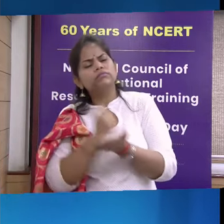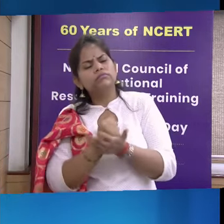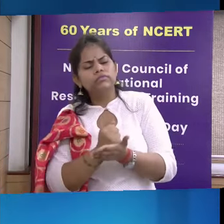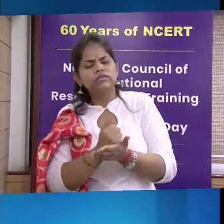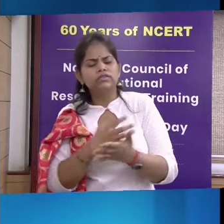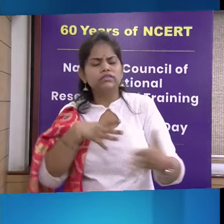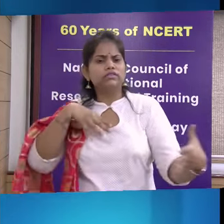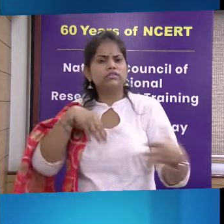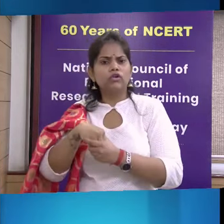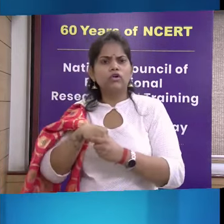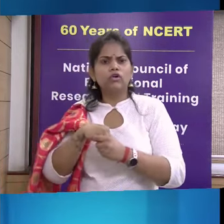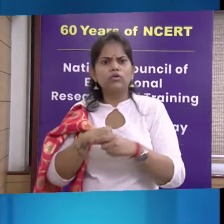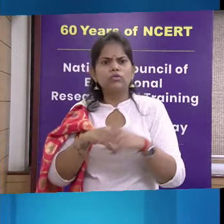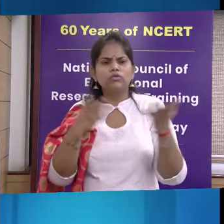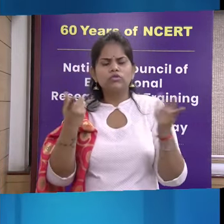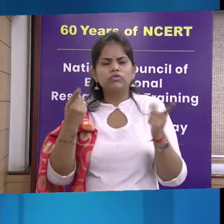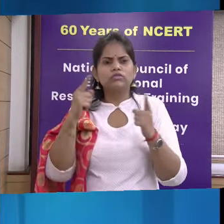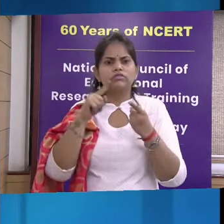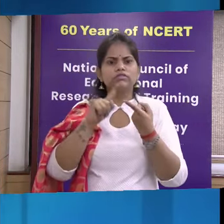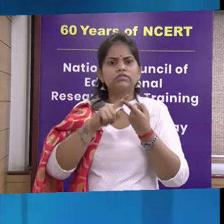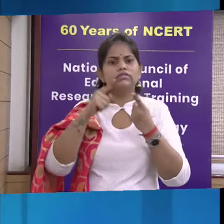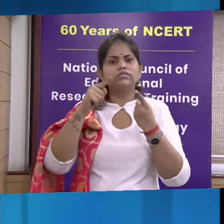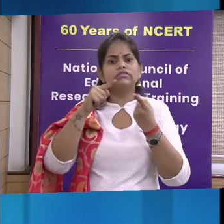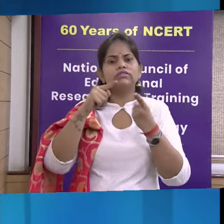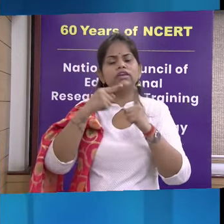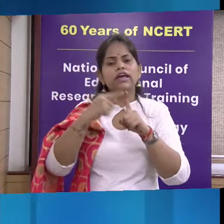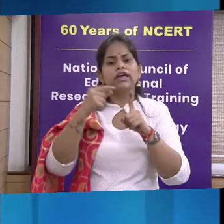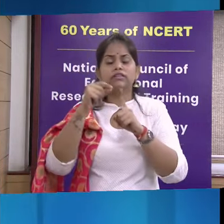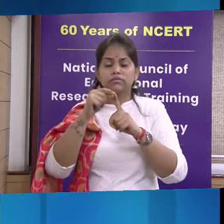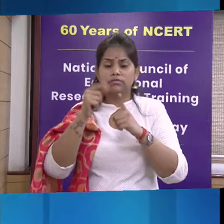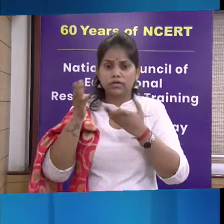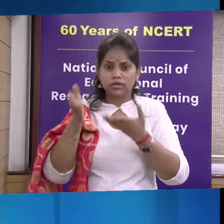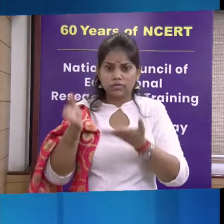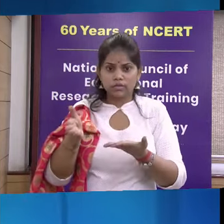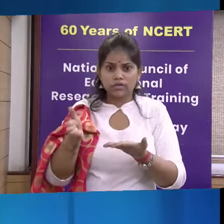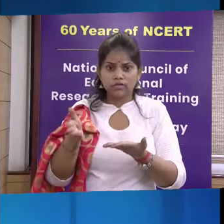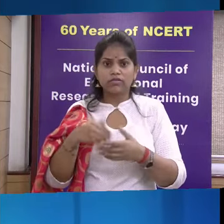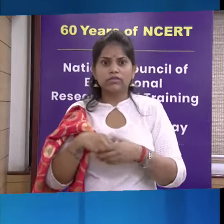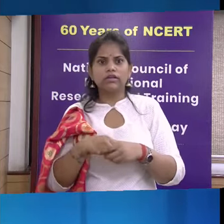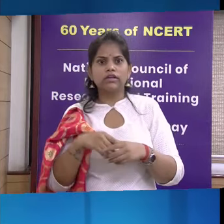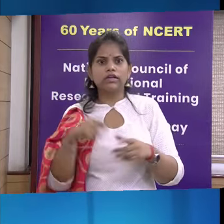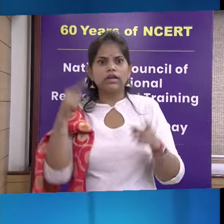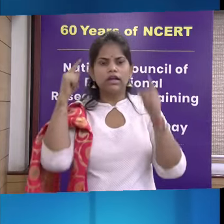experiential, holistic, integrated, discovery-oriented,